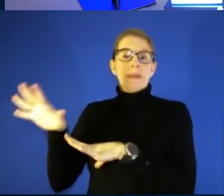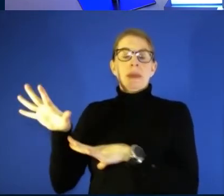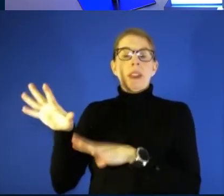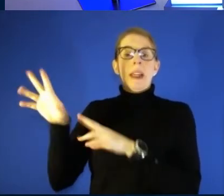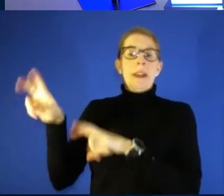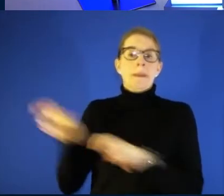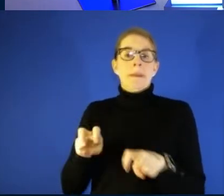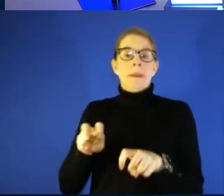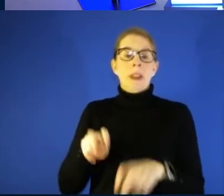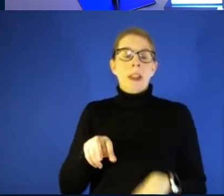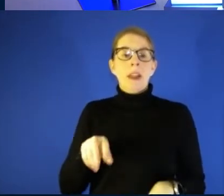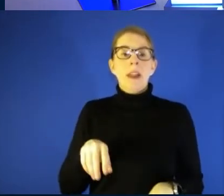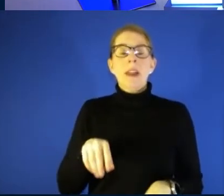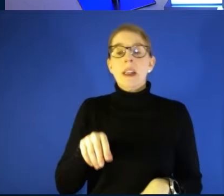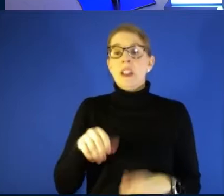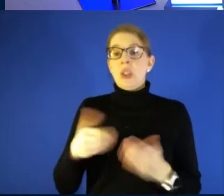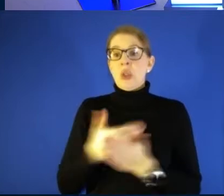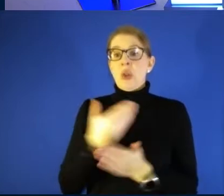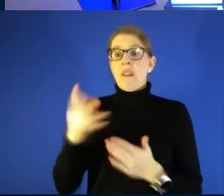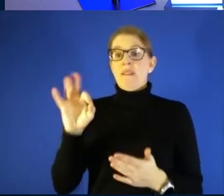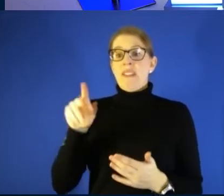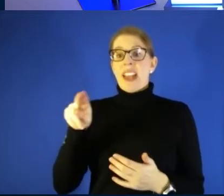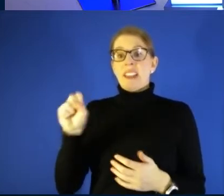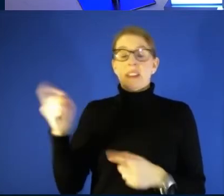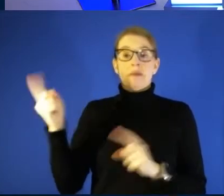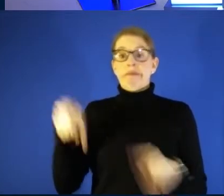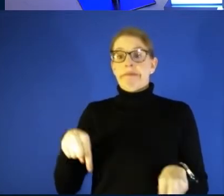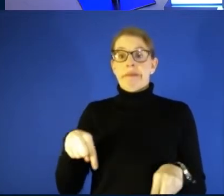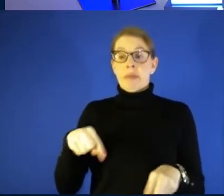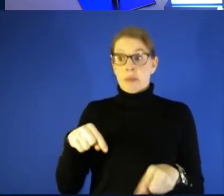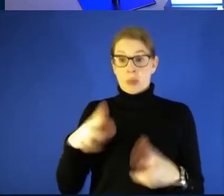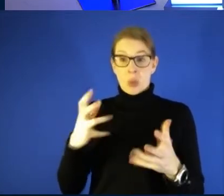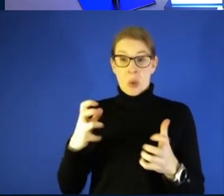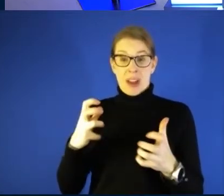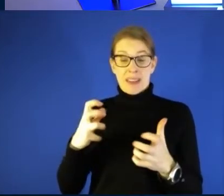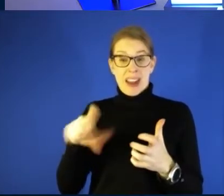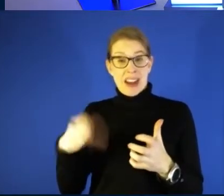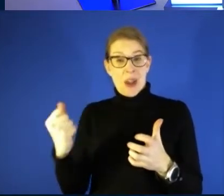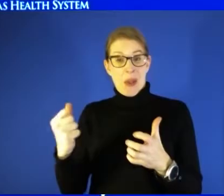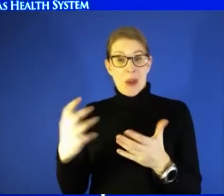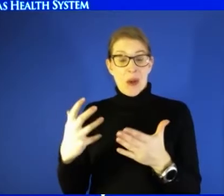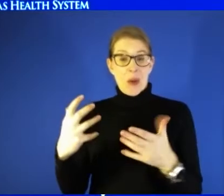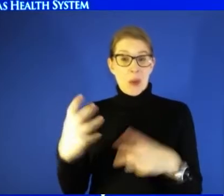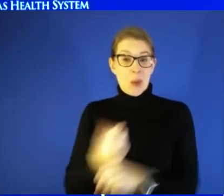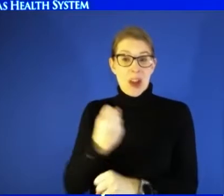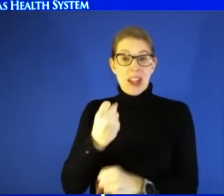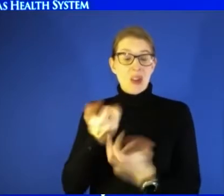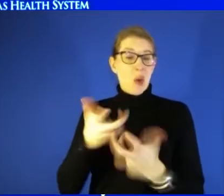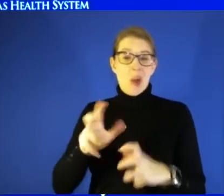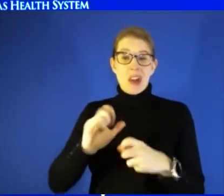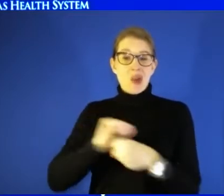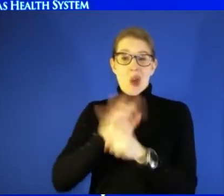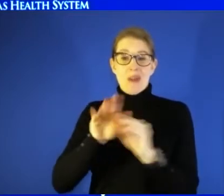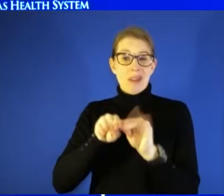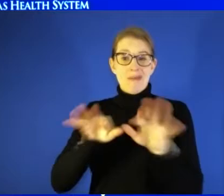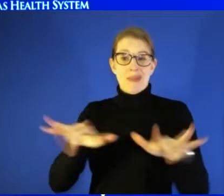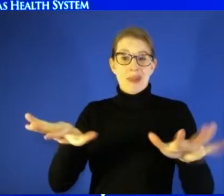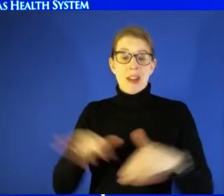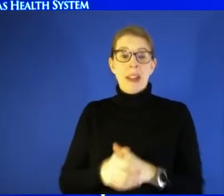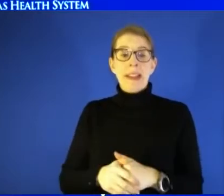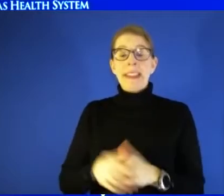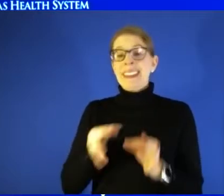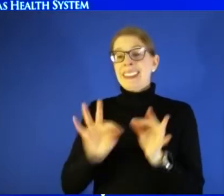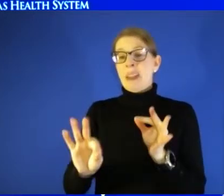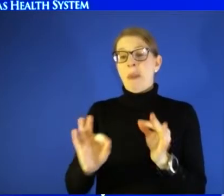for people to stay safe as we go for another win, but we don't want to go for any COVID. So yeah, I mean, it's the simple advice, because